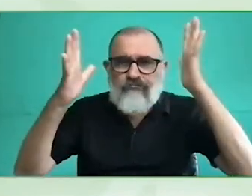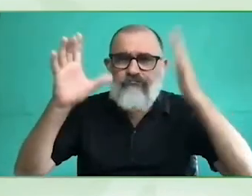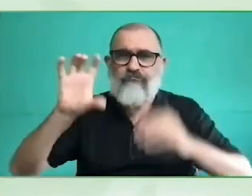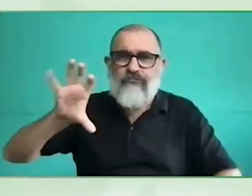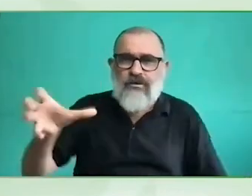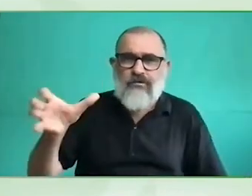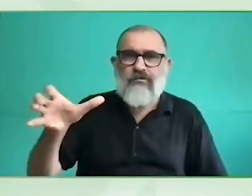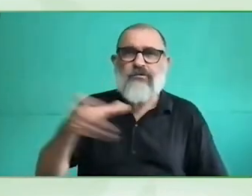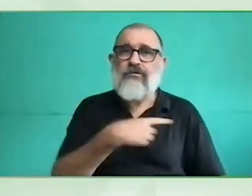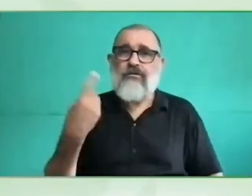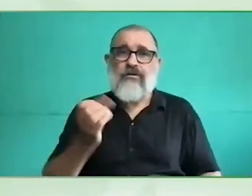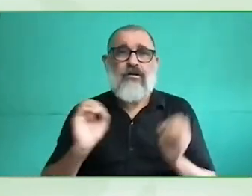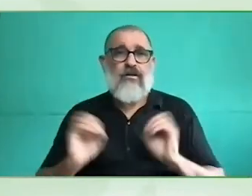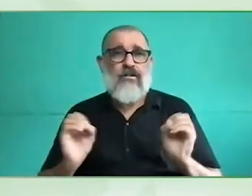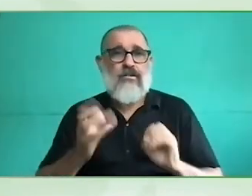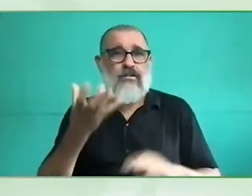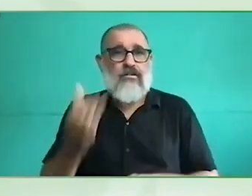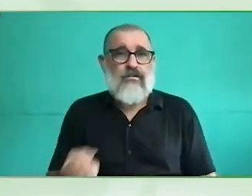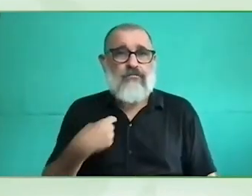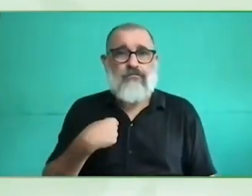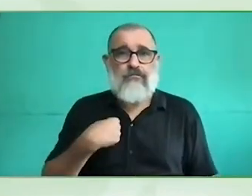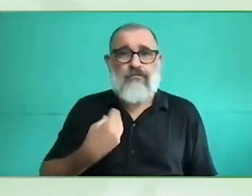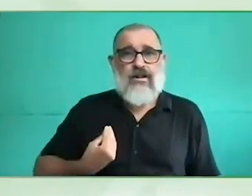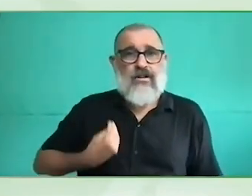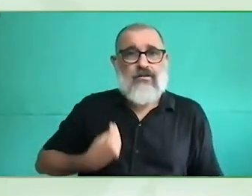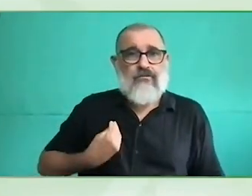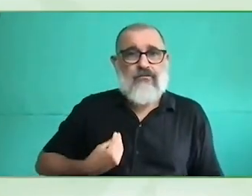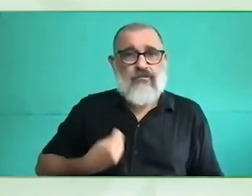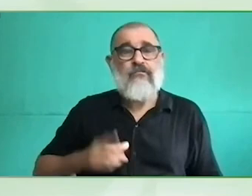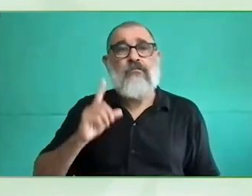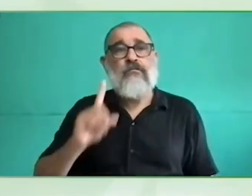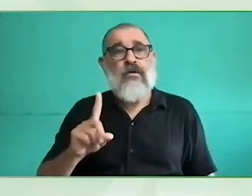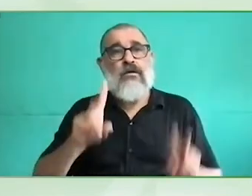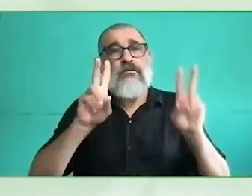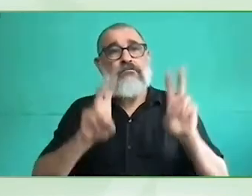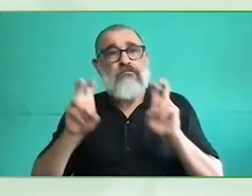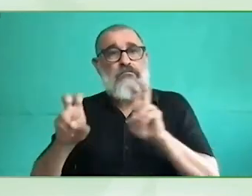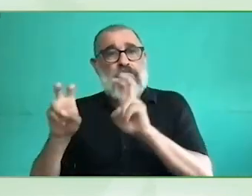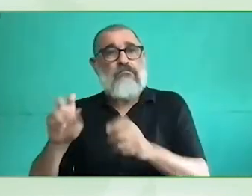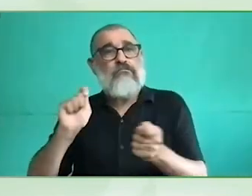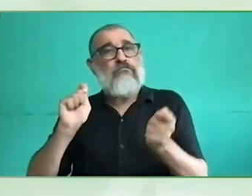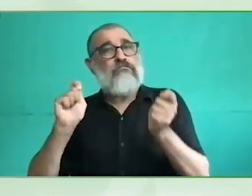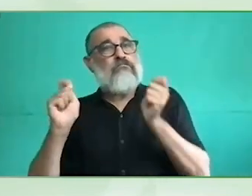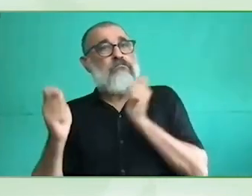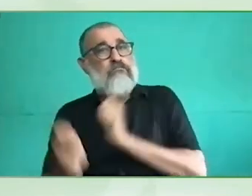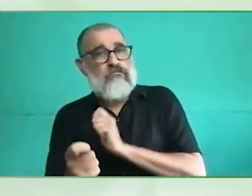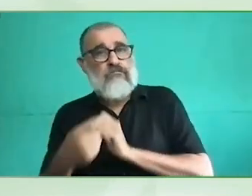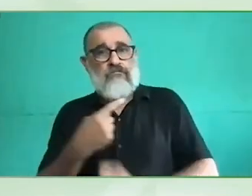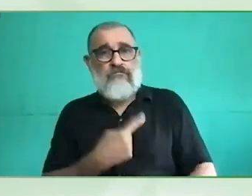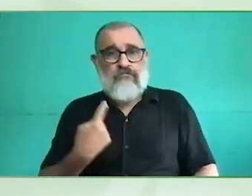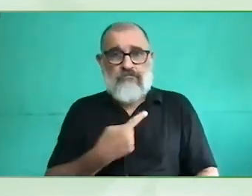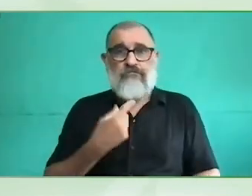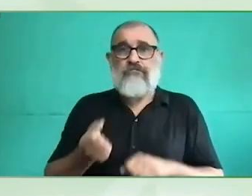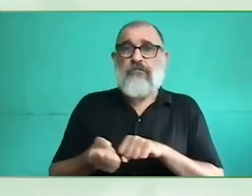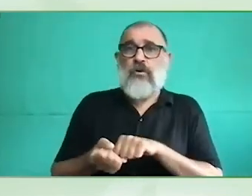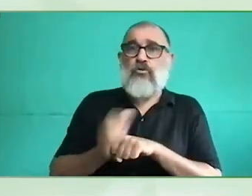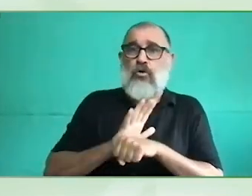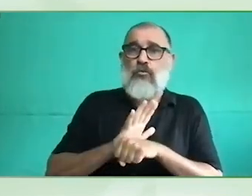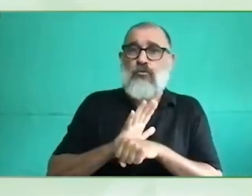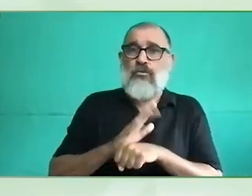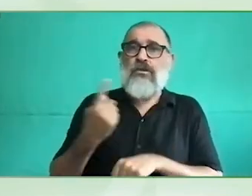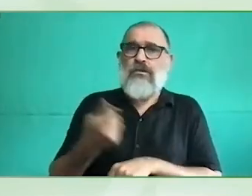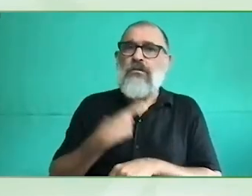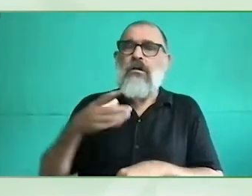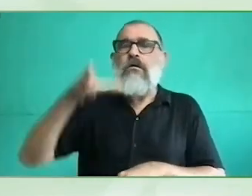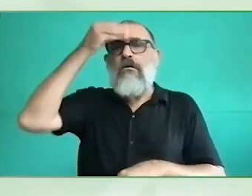life, but things are changing. COVID, we have to learn to live with